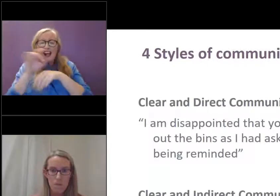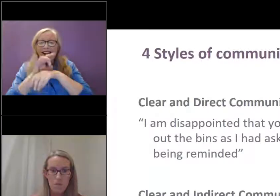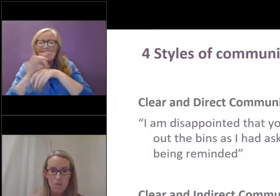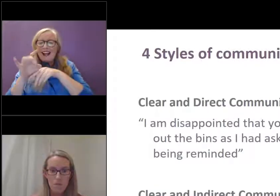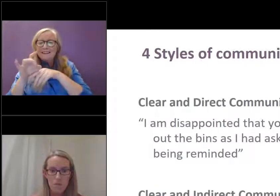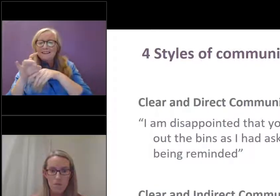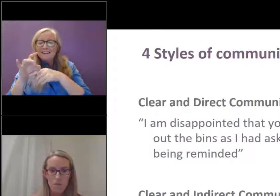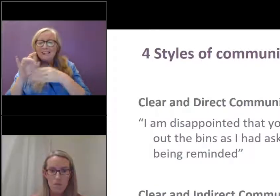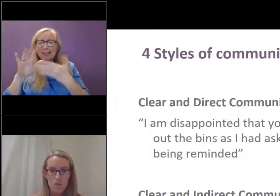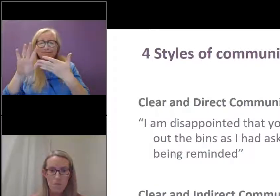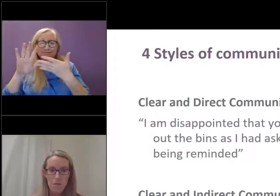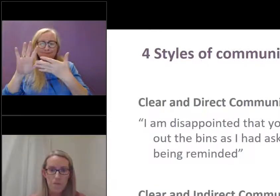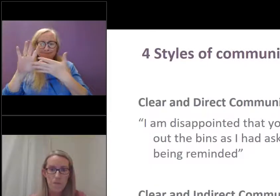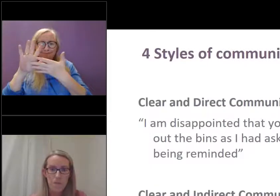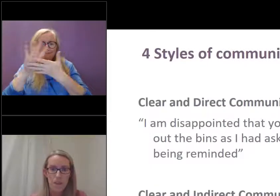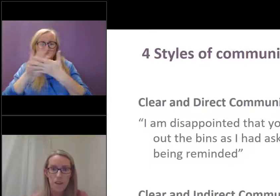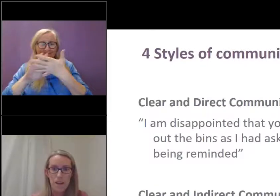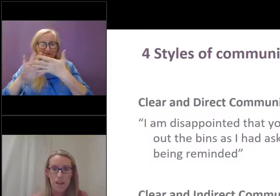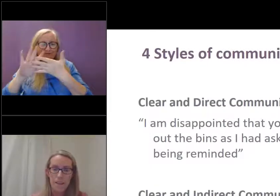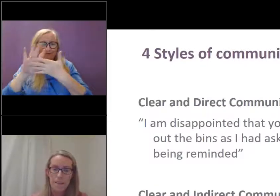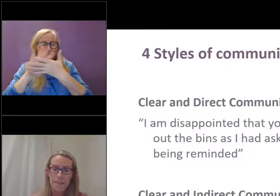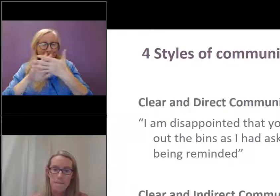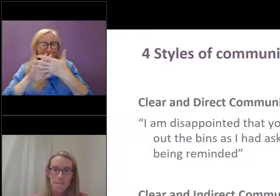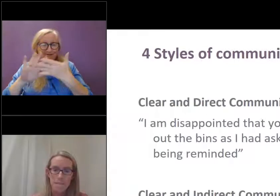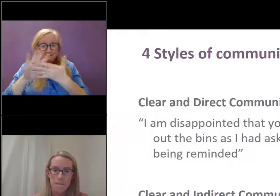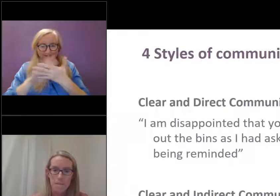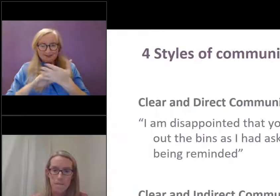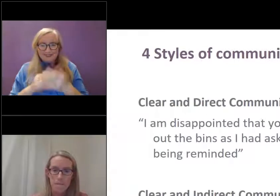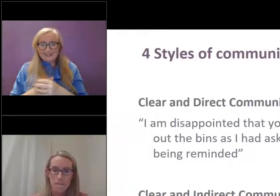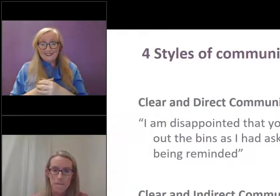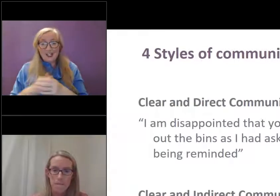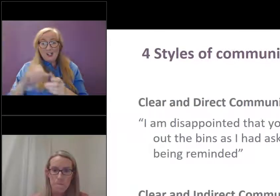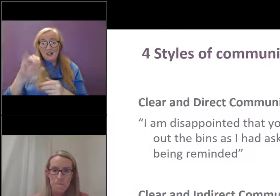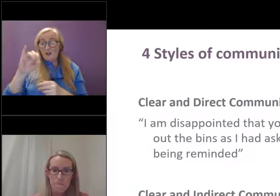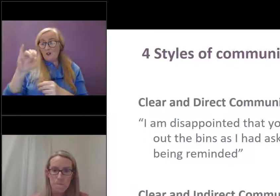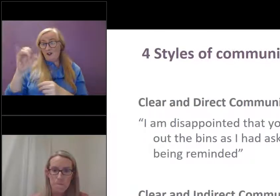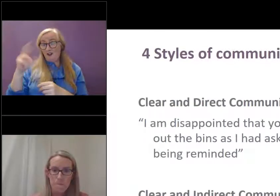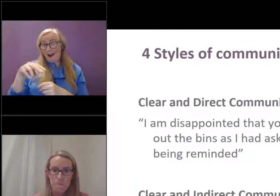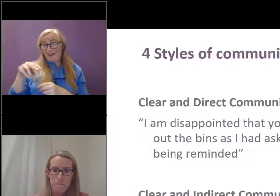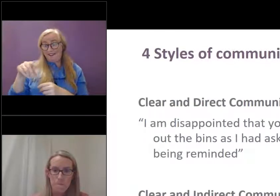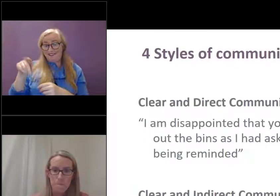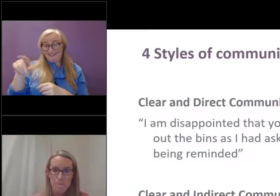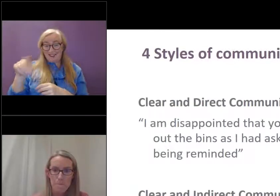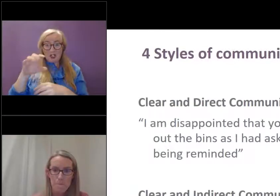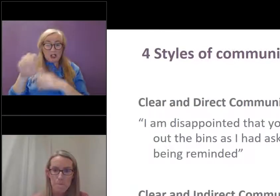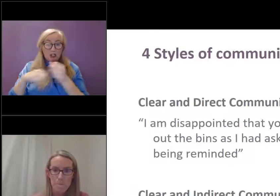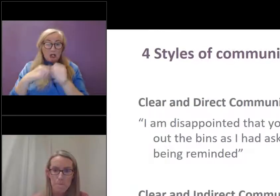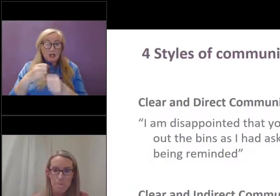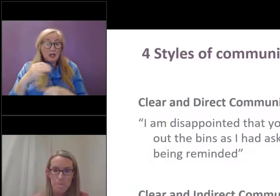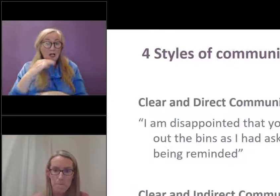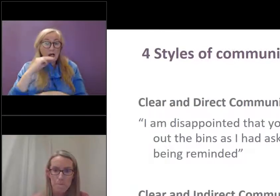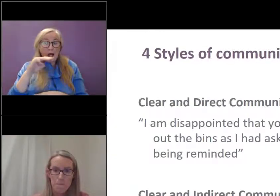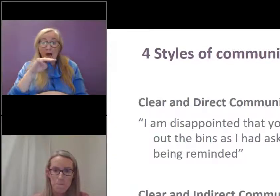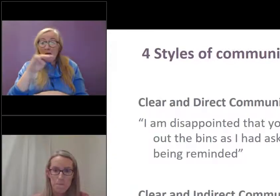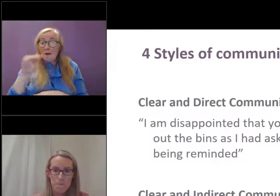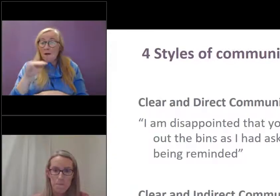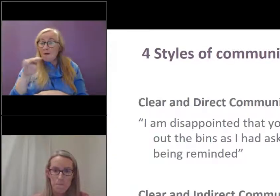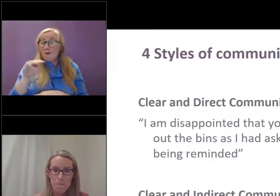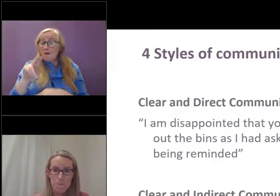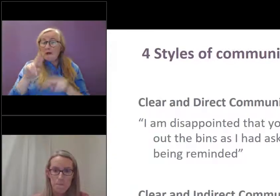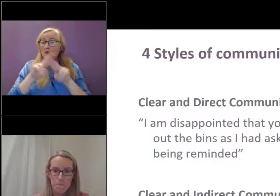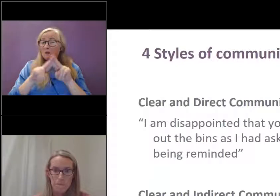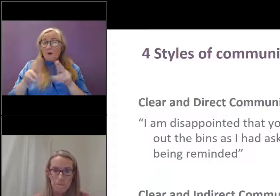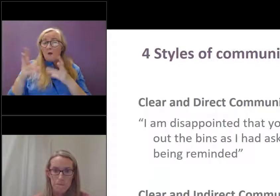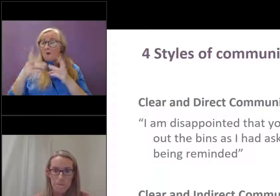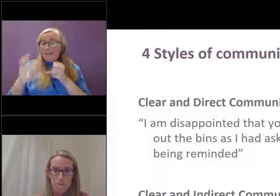direct communication. So, John, son, people just don't work as hard at home as they used to.